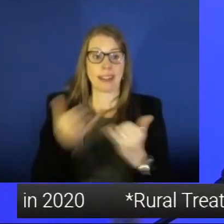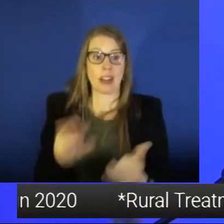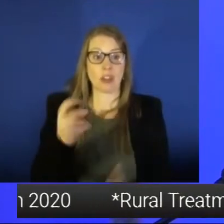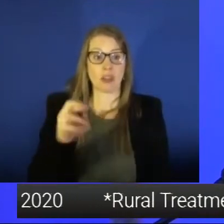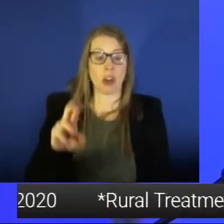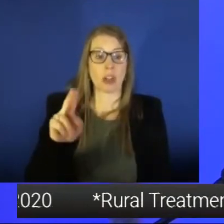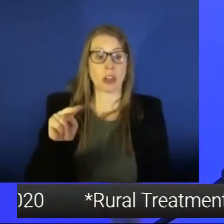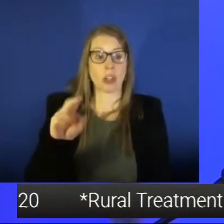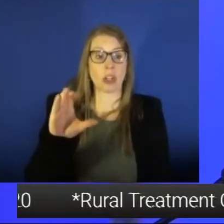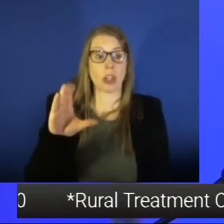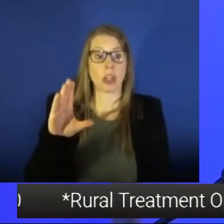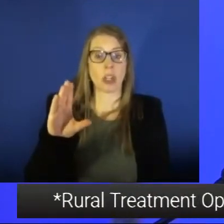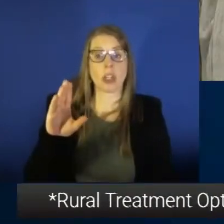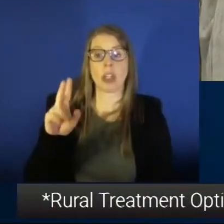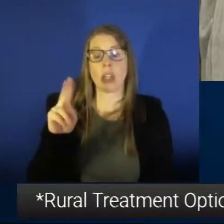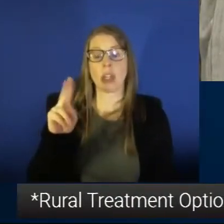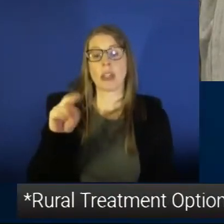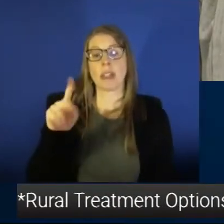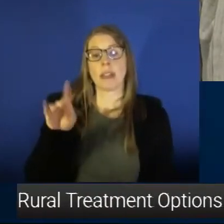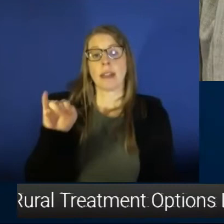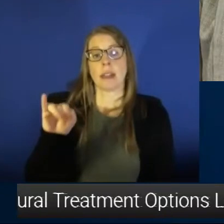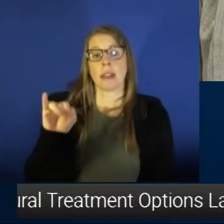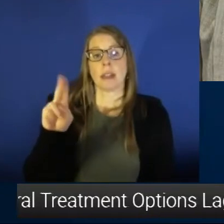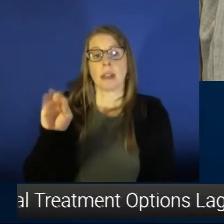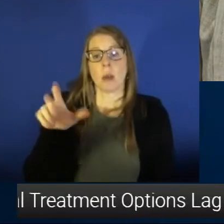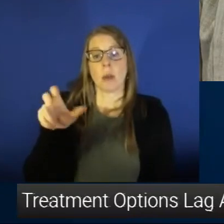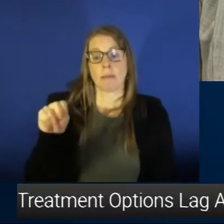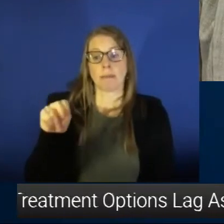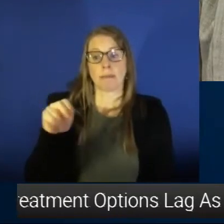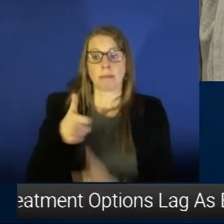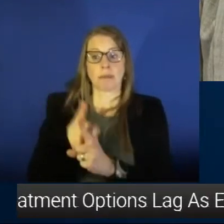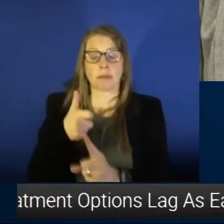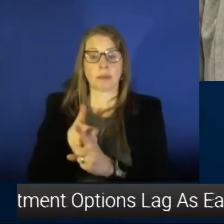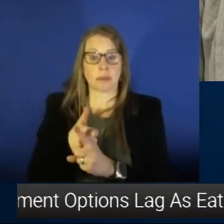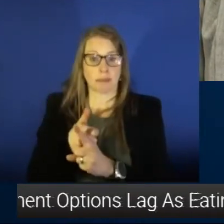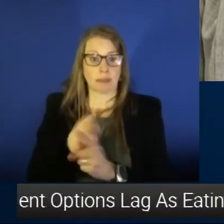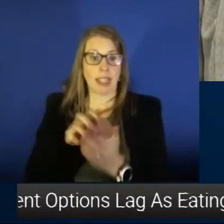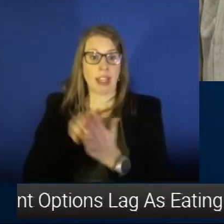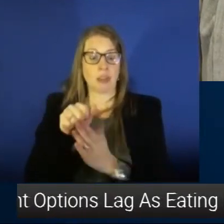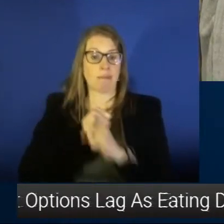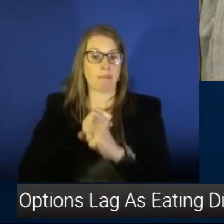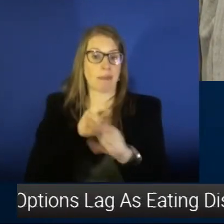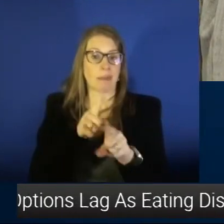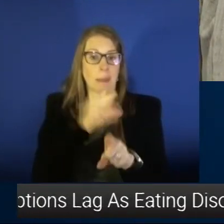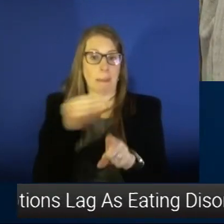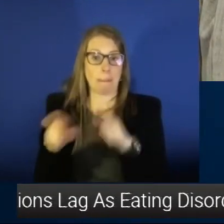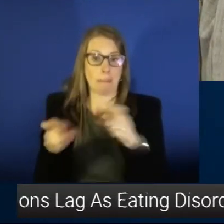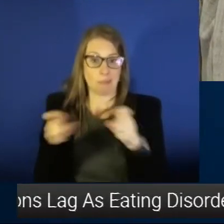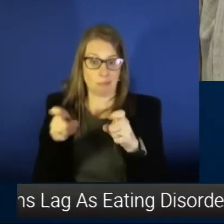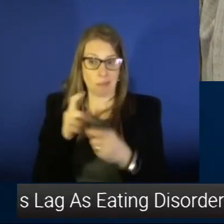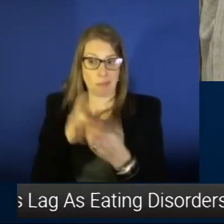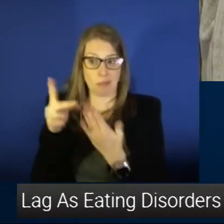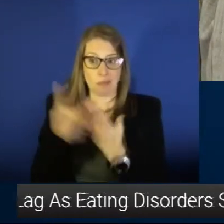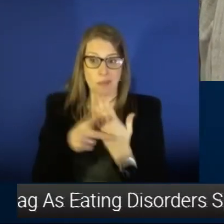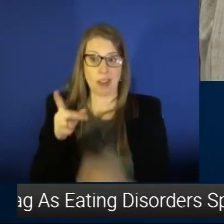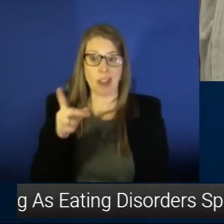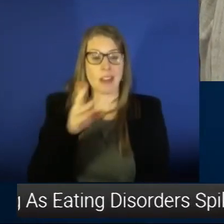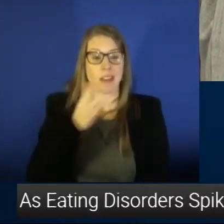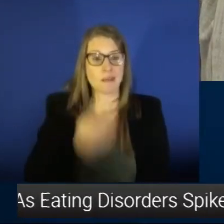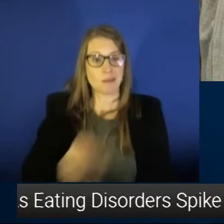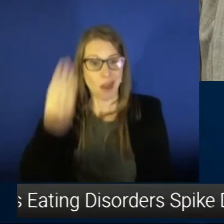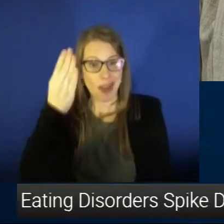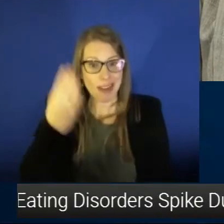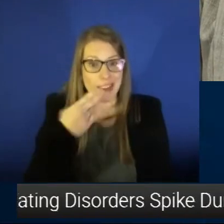Nolan, co-leader of the Cancer Prevention and Control Program with the University of Kansas Cancer Center. Doctor, good morning. Thank you so much for being with